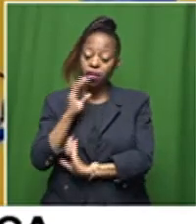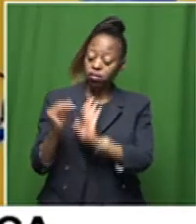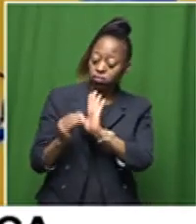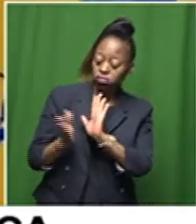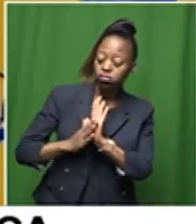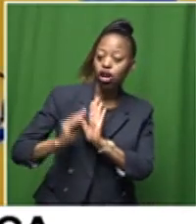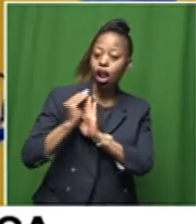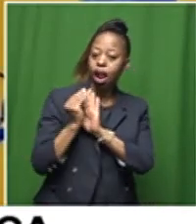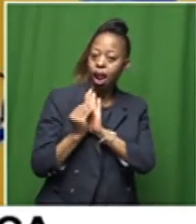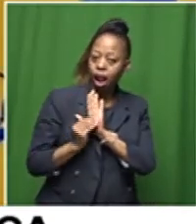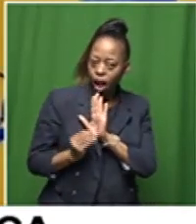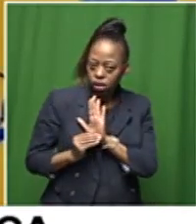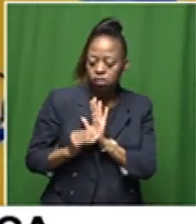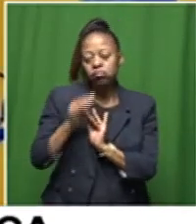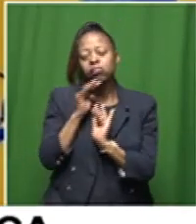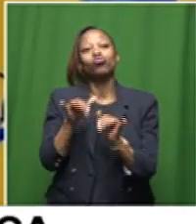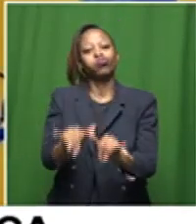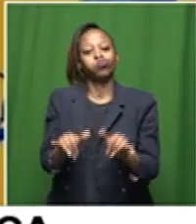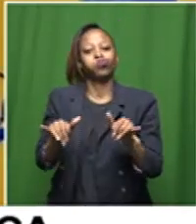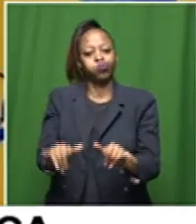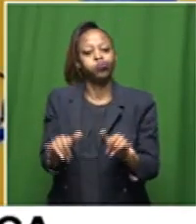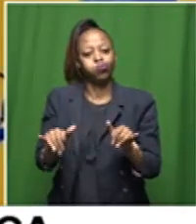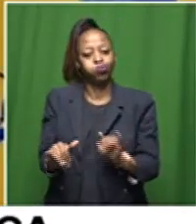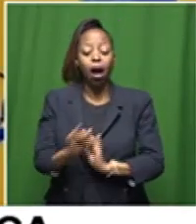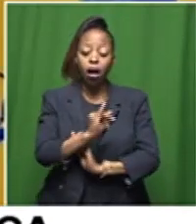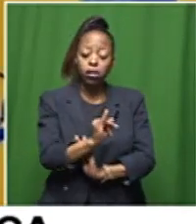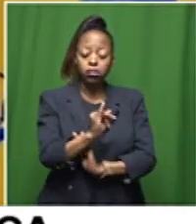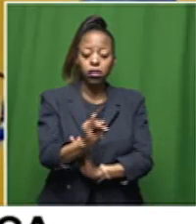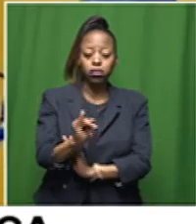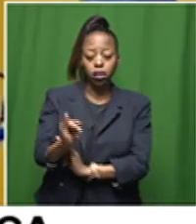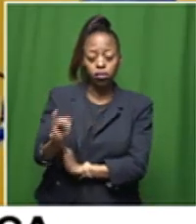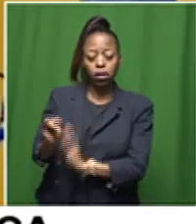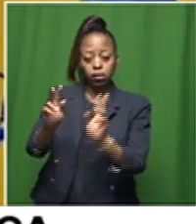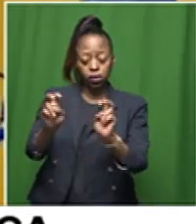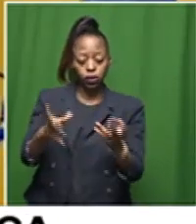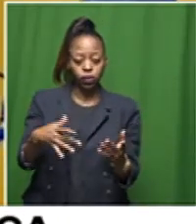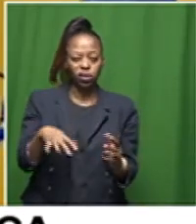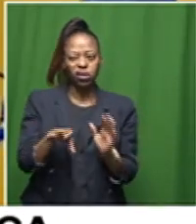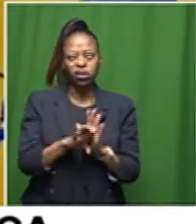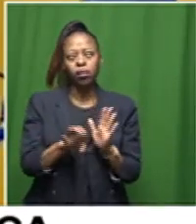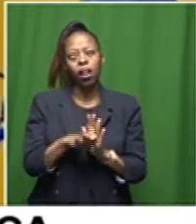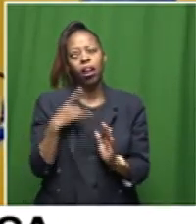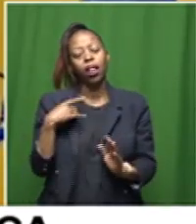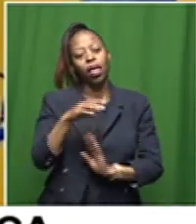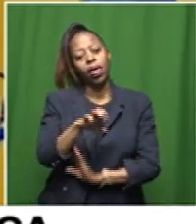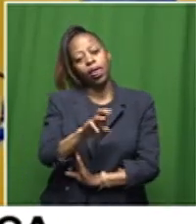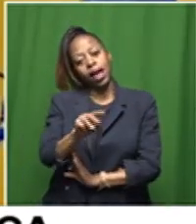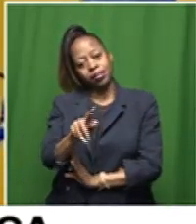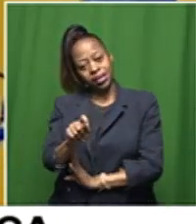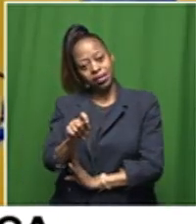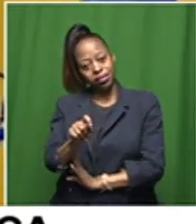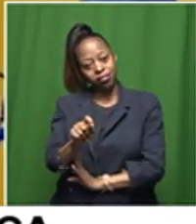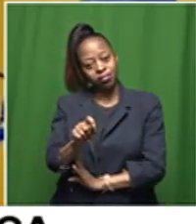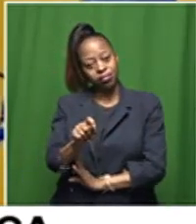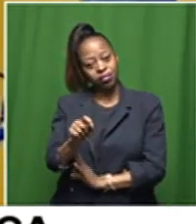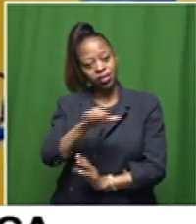list, and then you get on a waiting list. So each discipline, for instance, we were busy with the ENT surgeons in